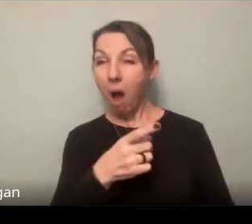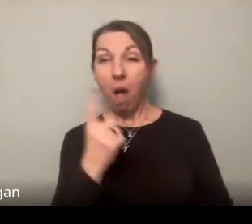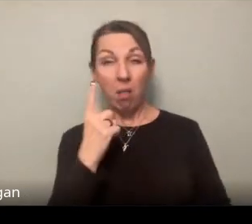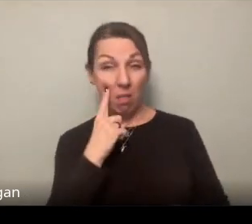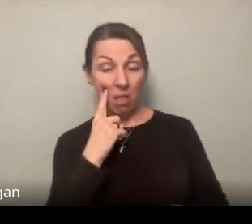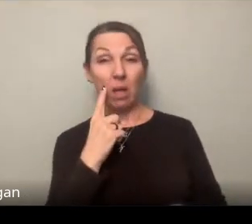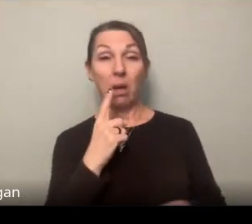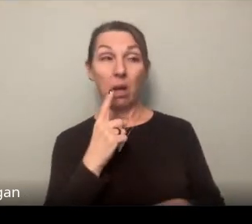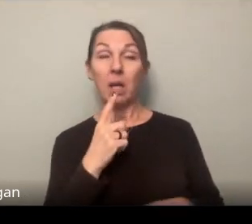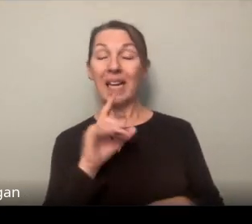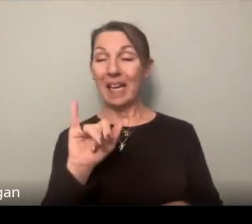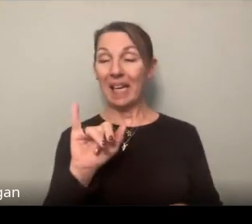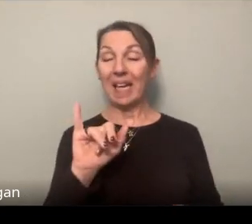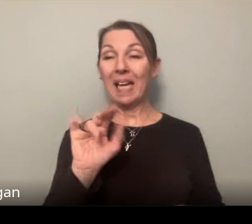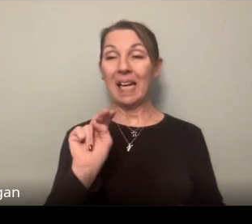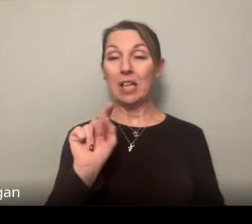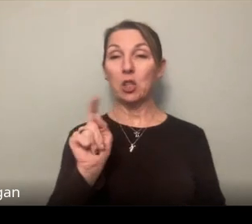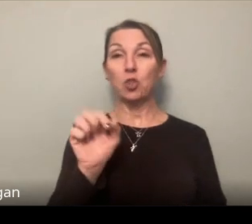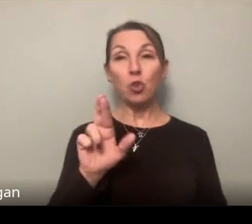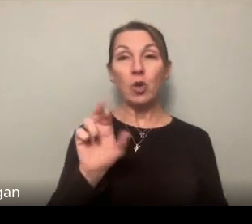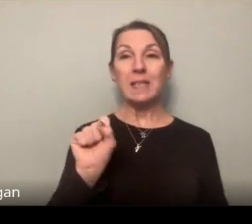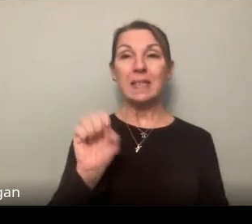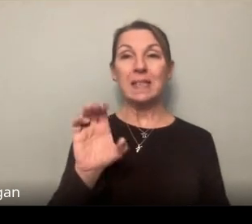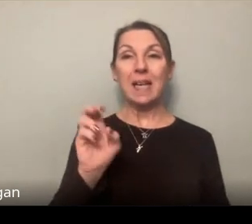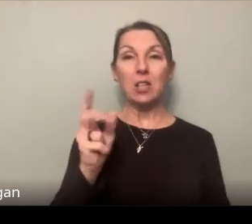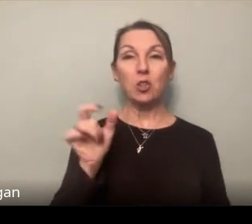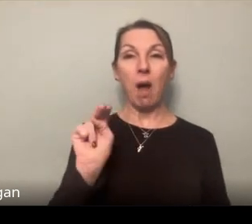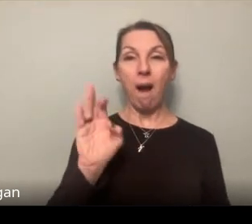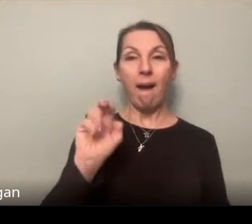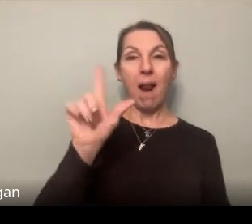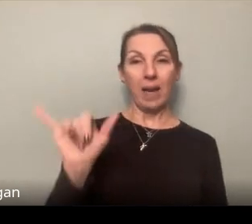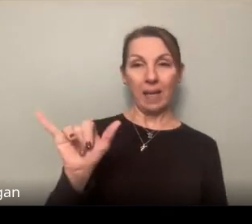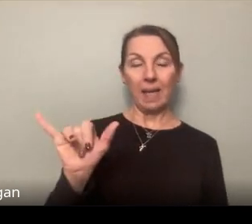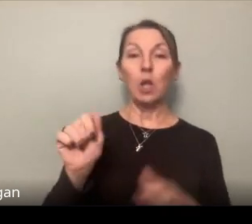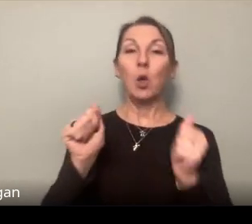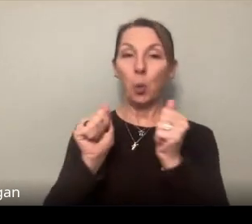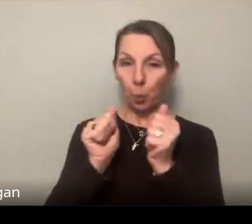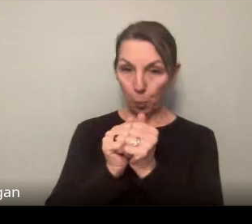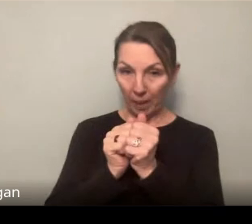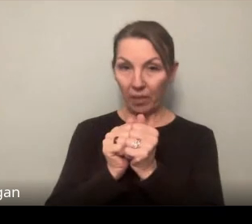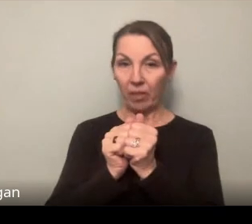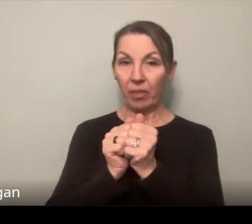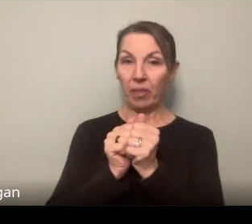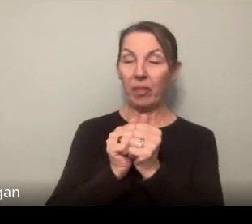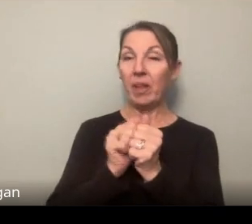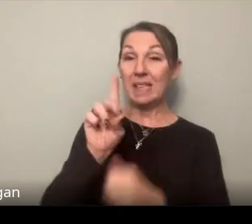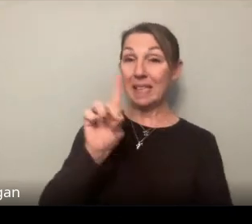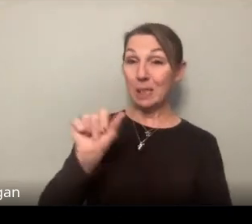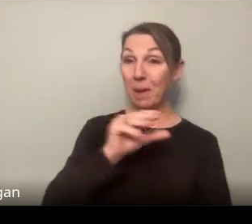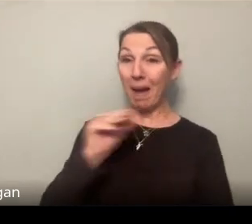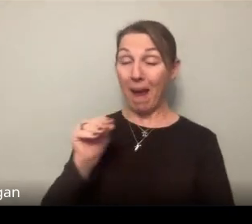the intersectionality of disability and domestic violence is high with regard versus folks who